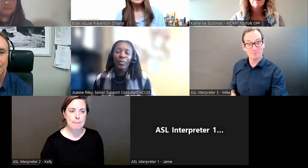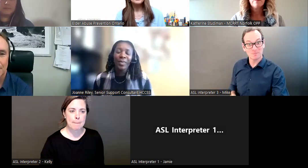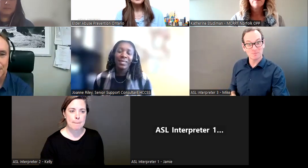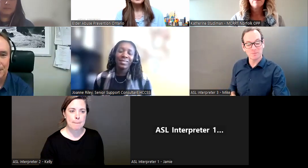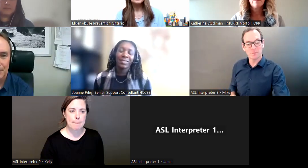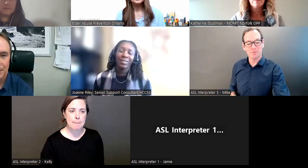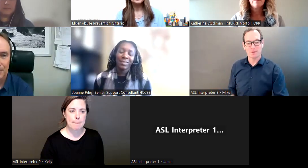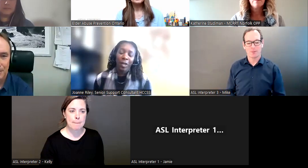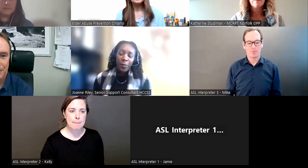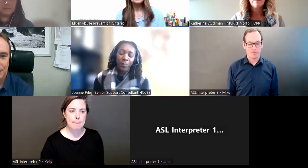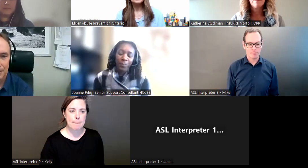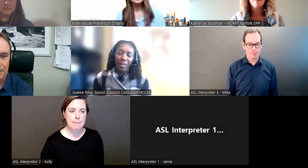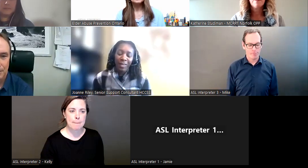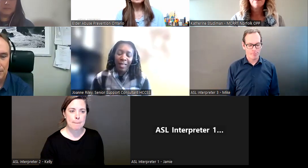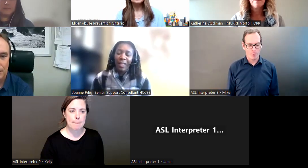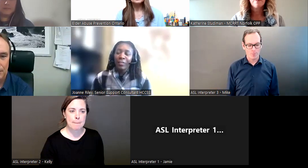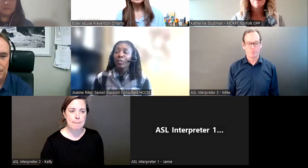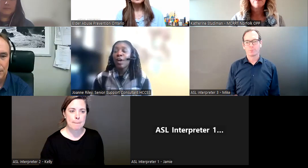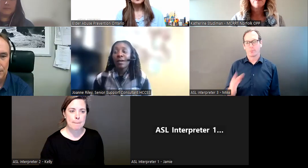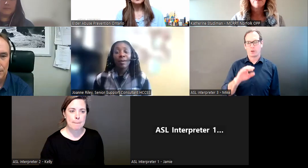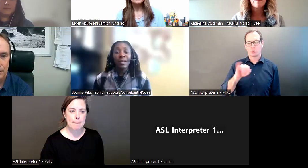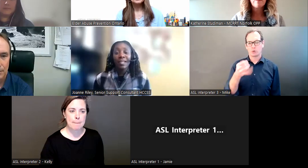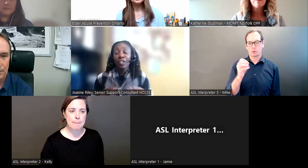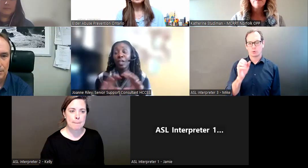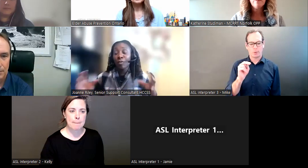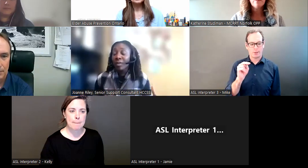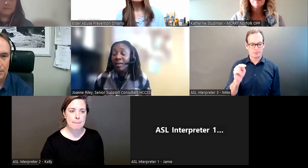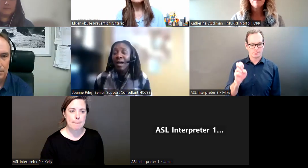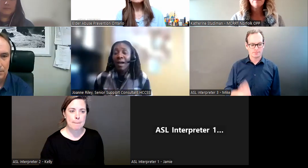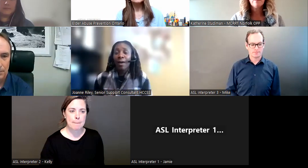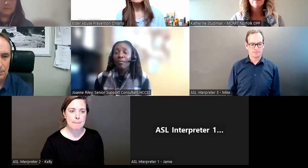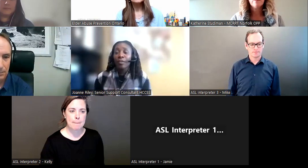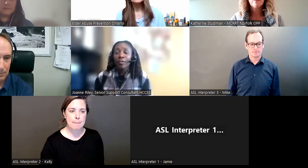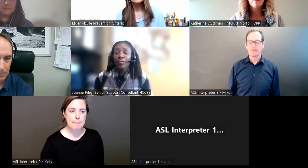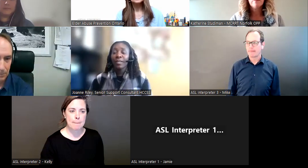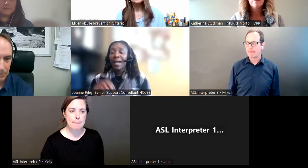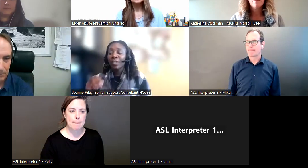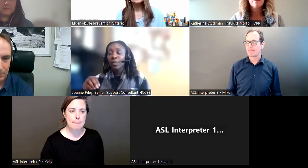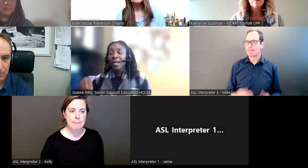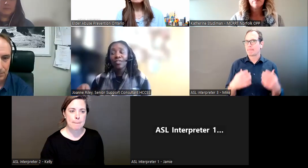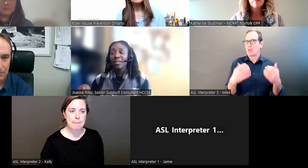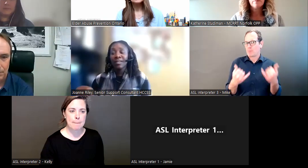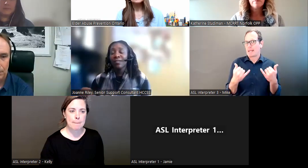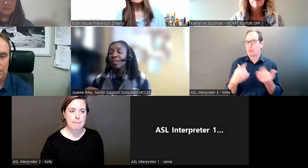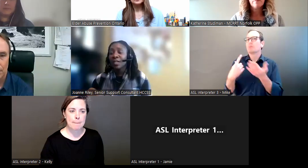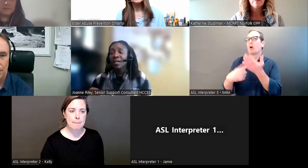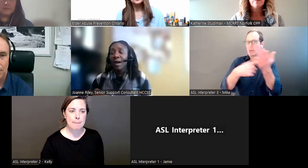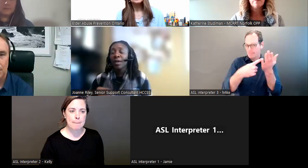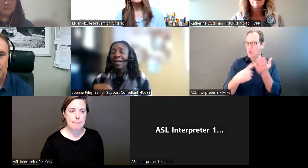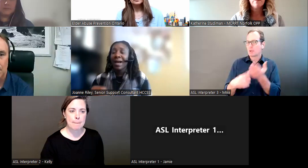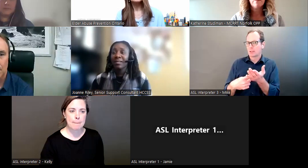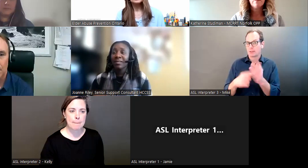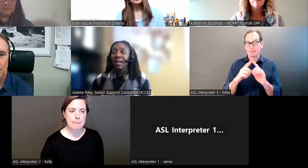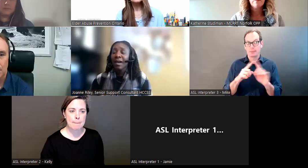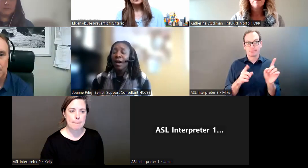I know that there's talk about it in general. However, for the actual agencies individually, I'm